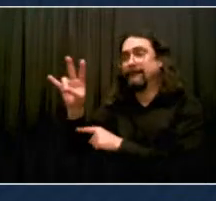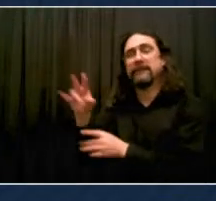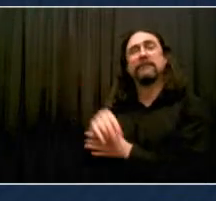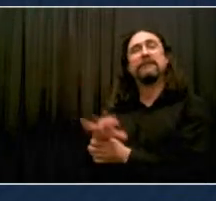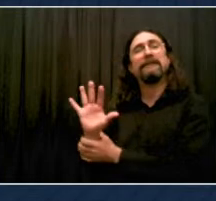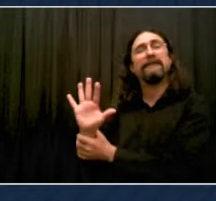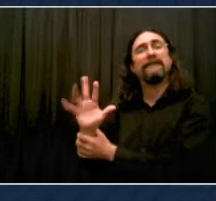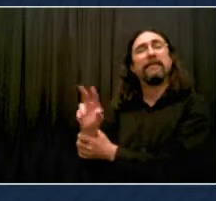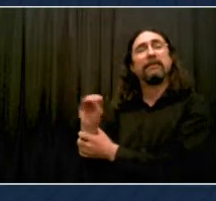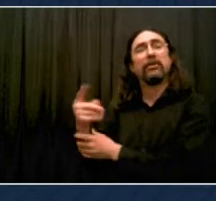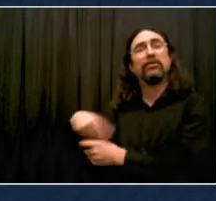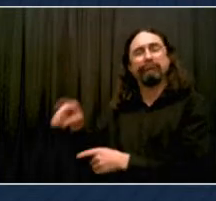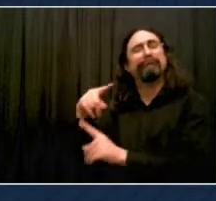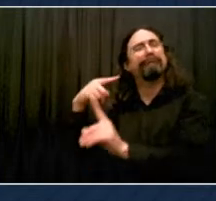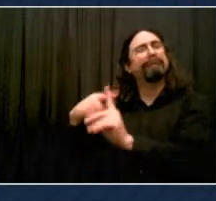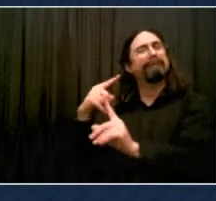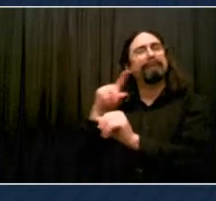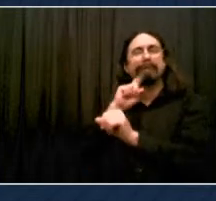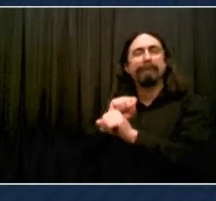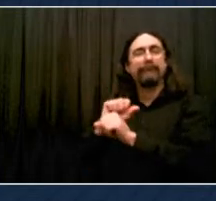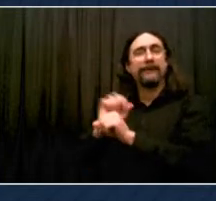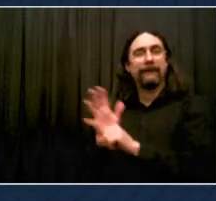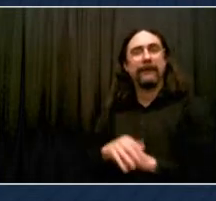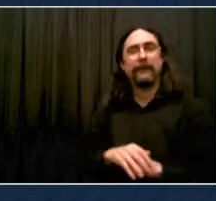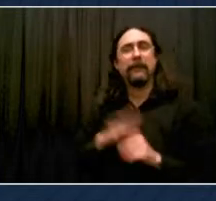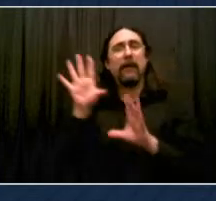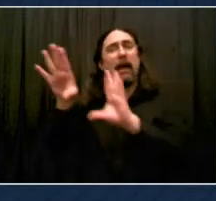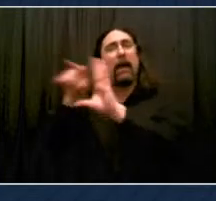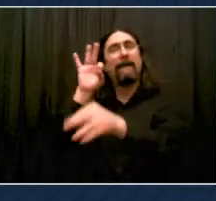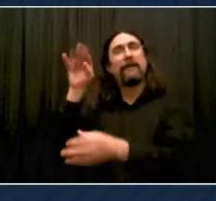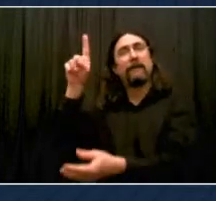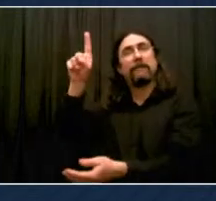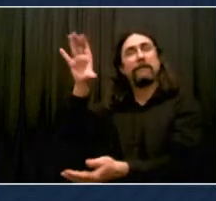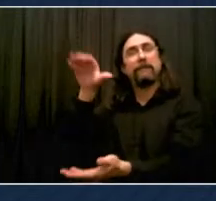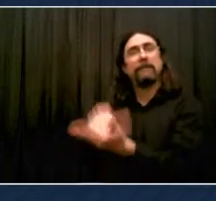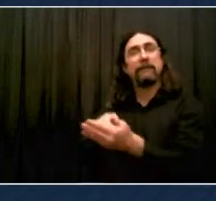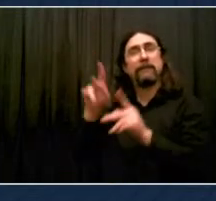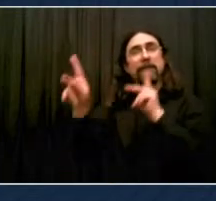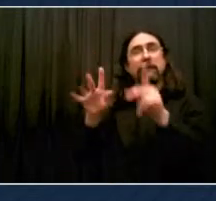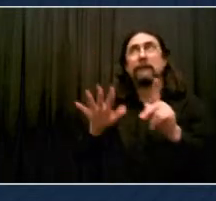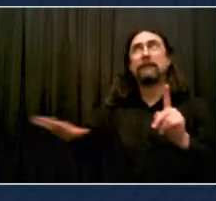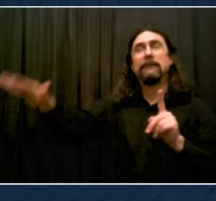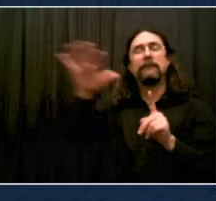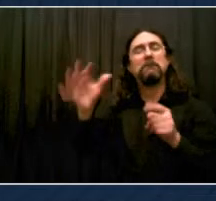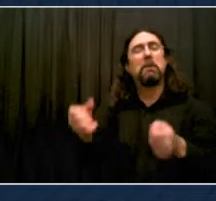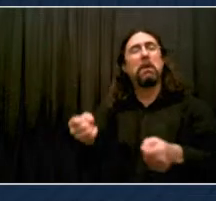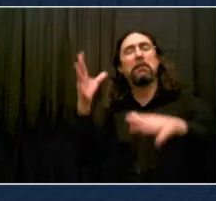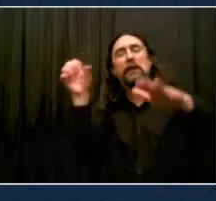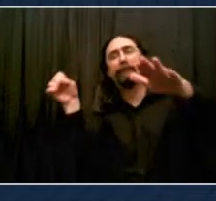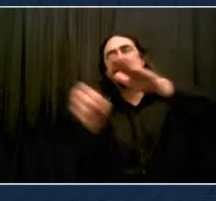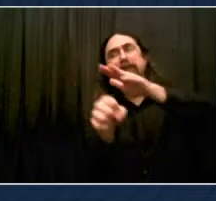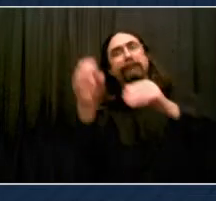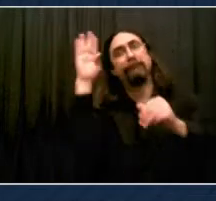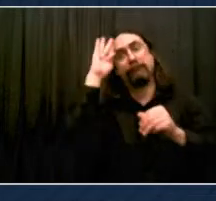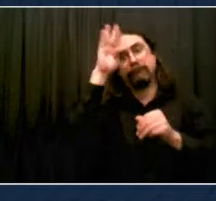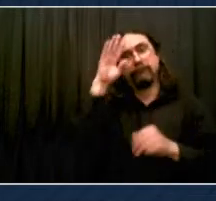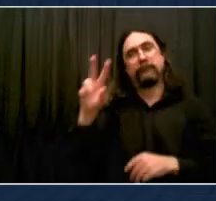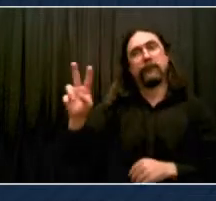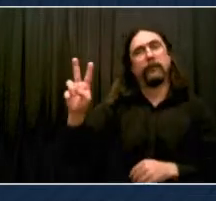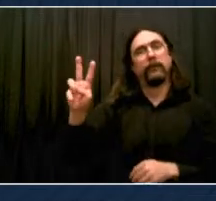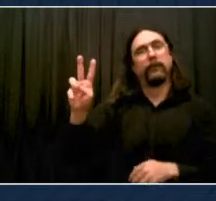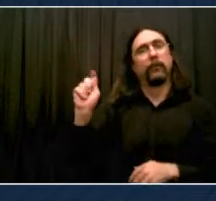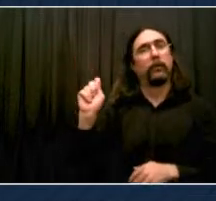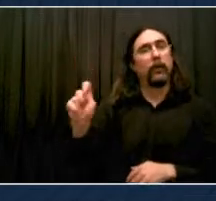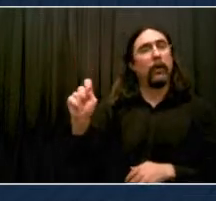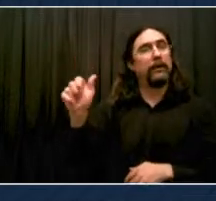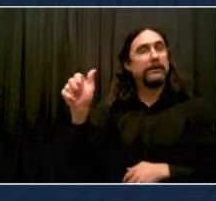Hospitalization rate, we are on the verge of going below the threshold at 2.1 per 100,000.